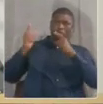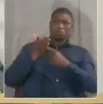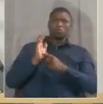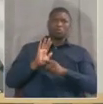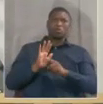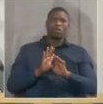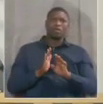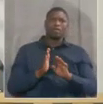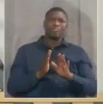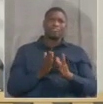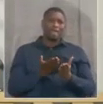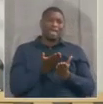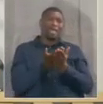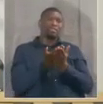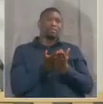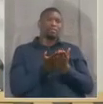exhibit